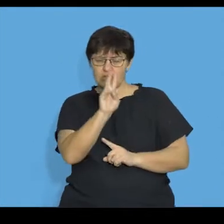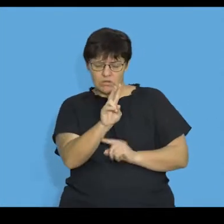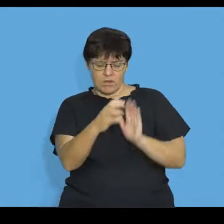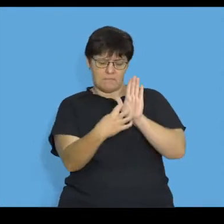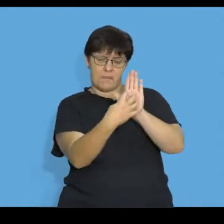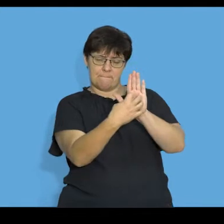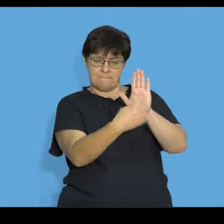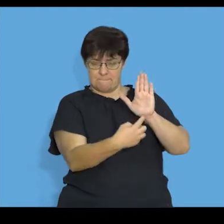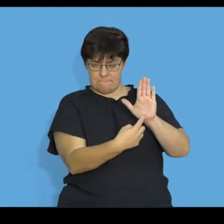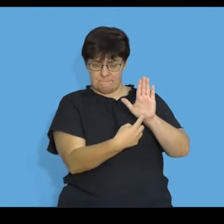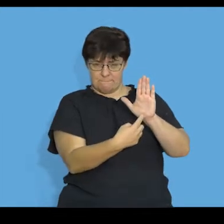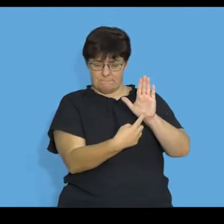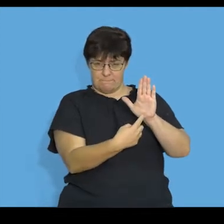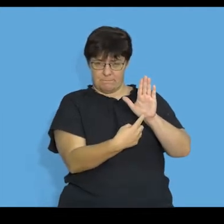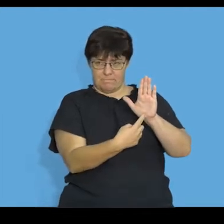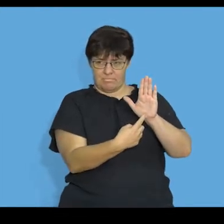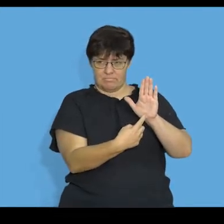diagram with a